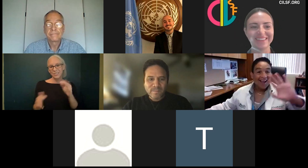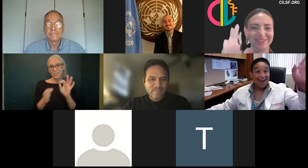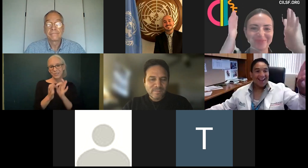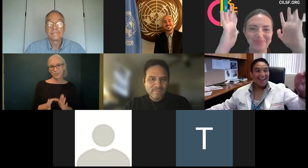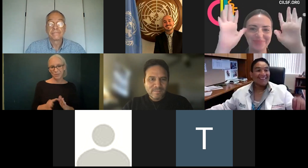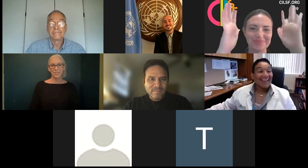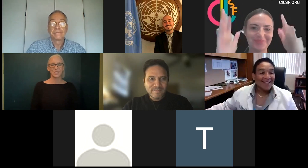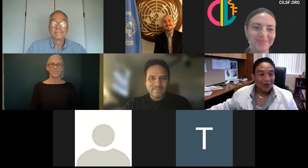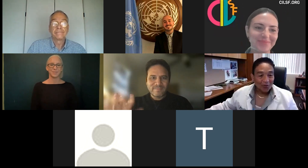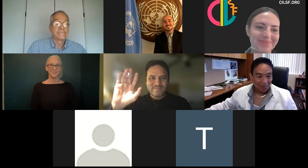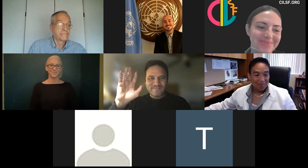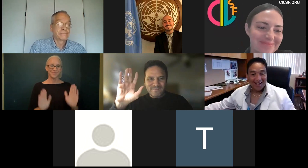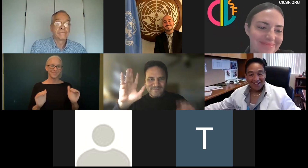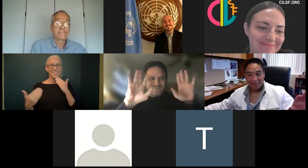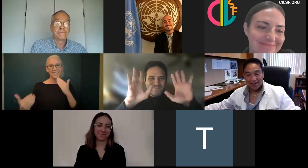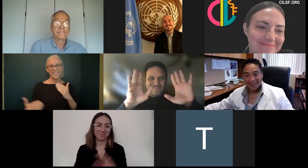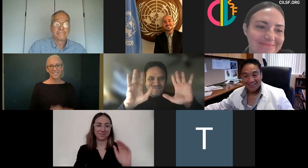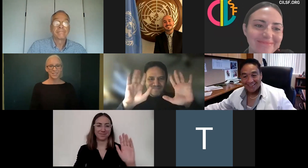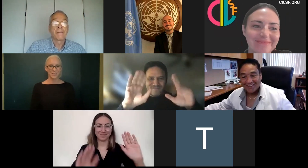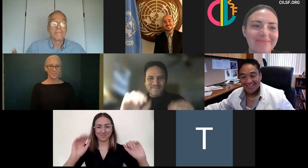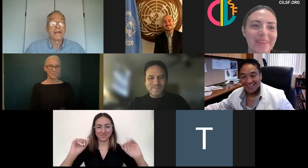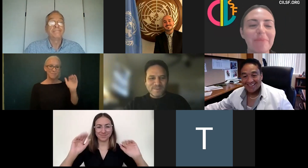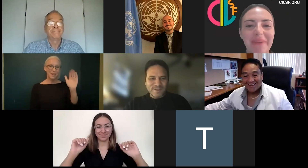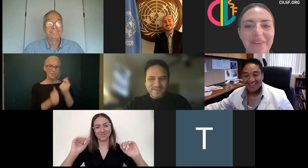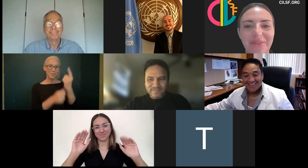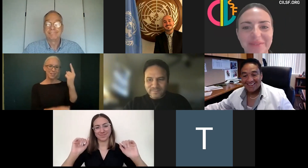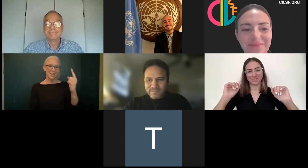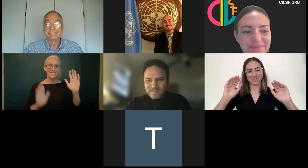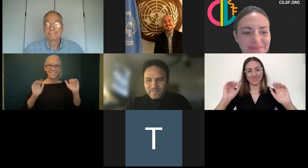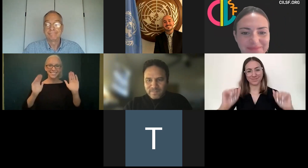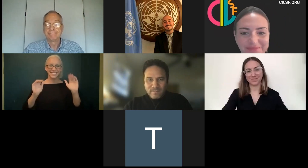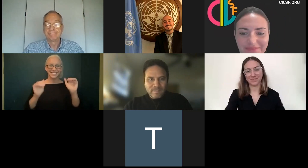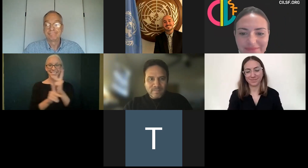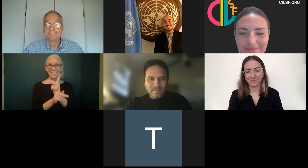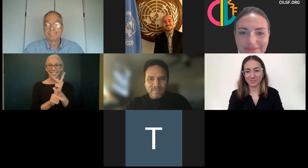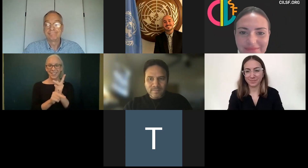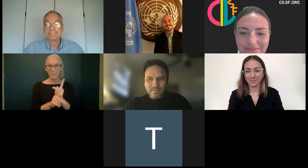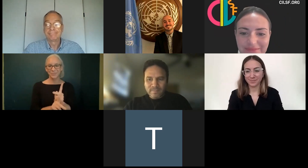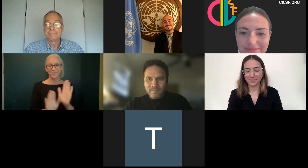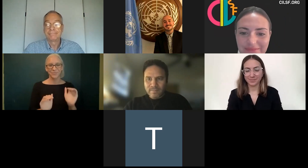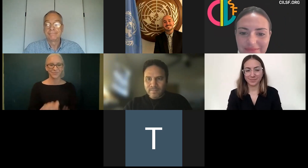Bye, guys. Thank you. Bye, everybody. Bye, everyone. I think